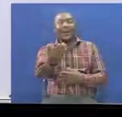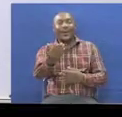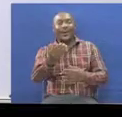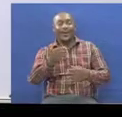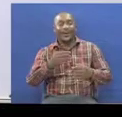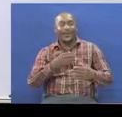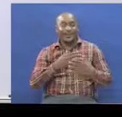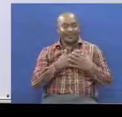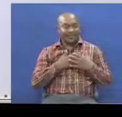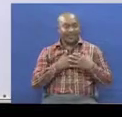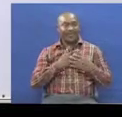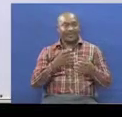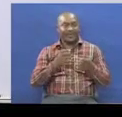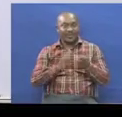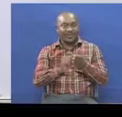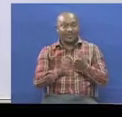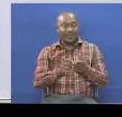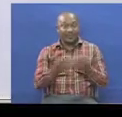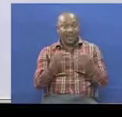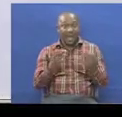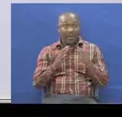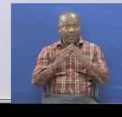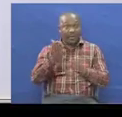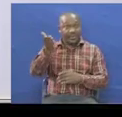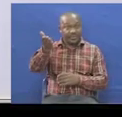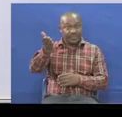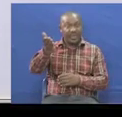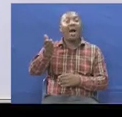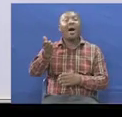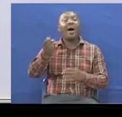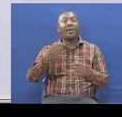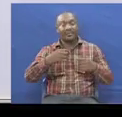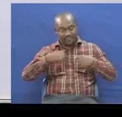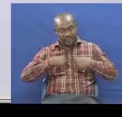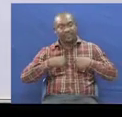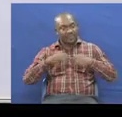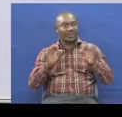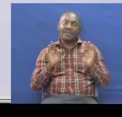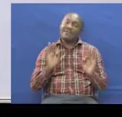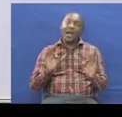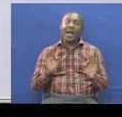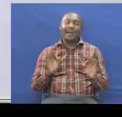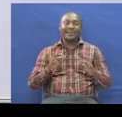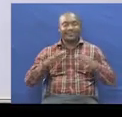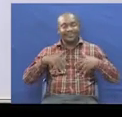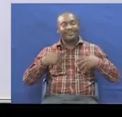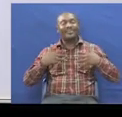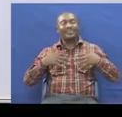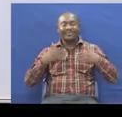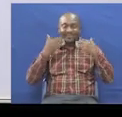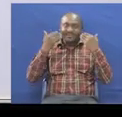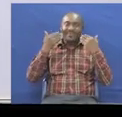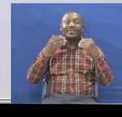Hello, my dear pupil. How are you? I hope you and your family are doing well at home. Back to me, I'm very fine and very happy to be with